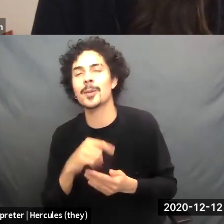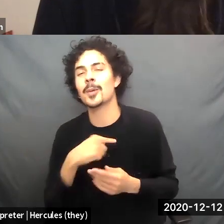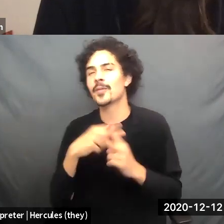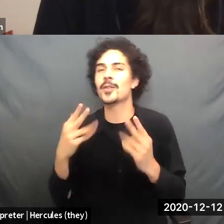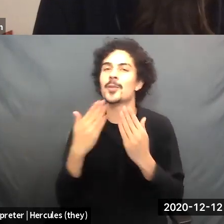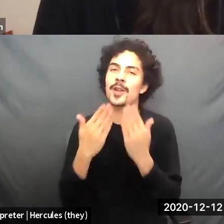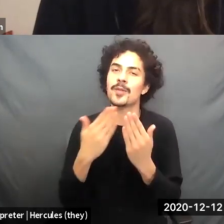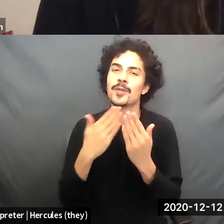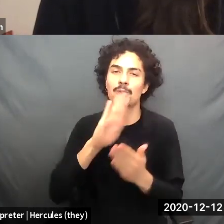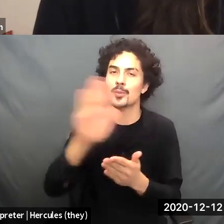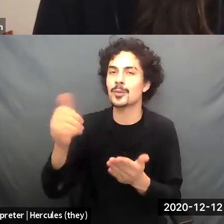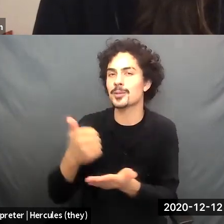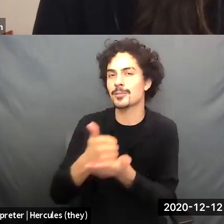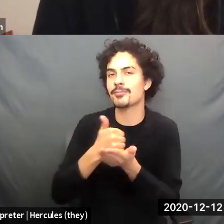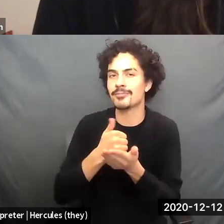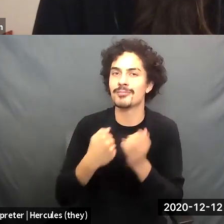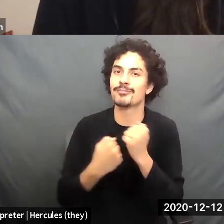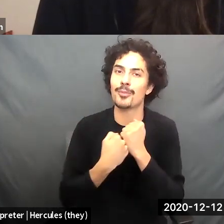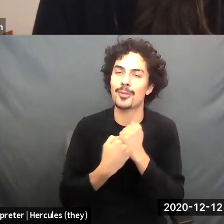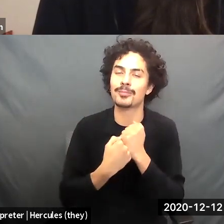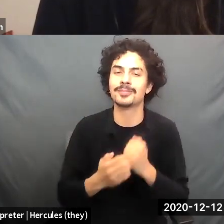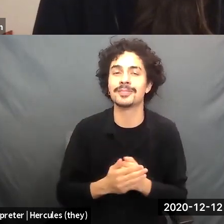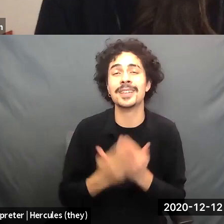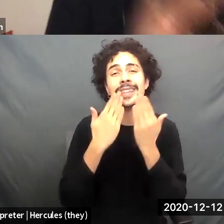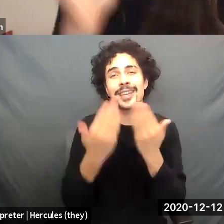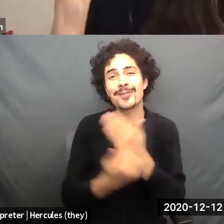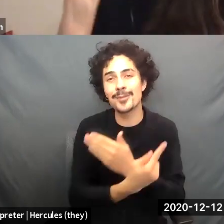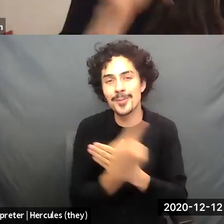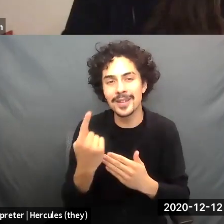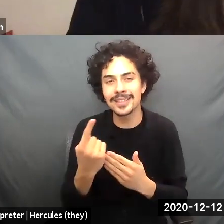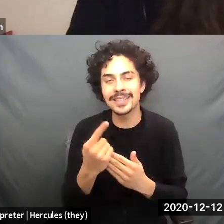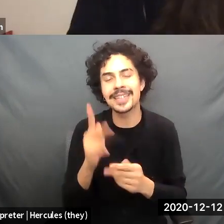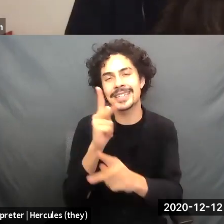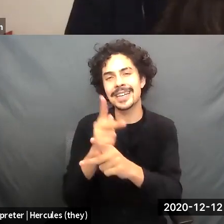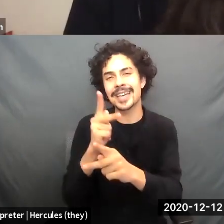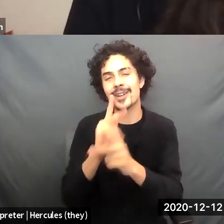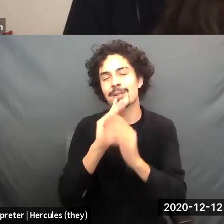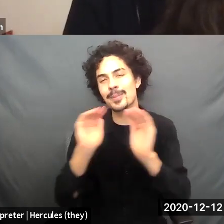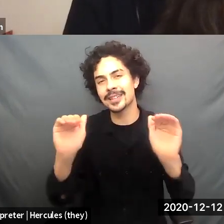for your support. So thank you everybody and take care.